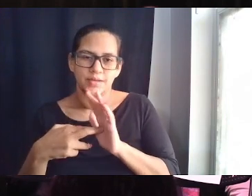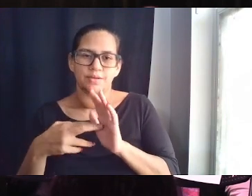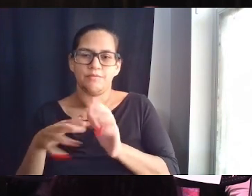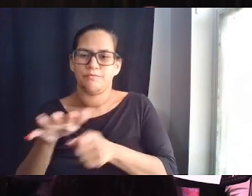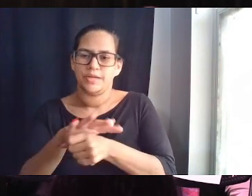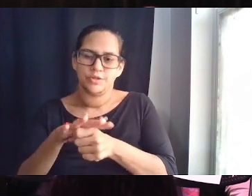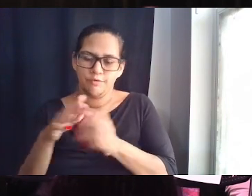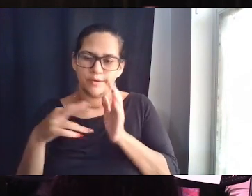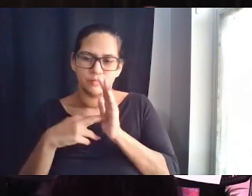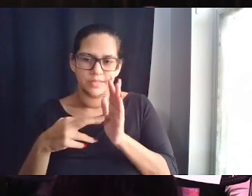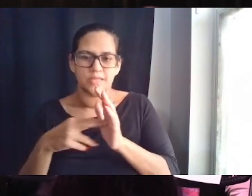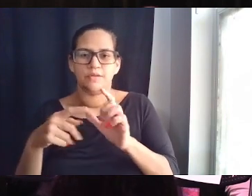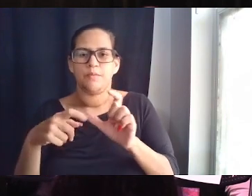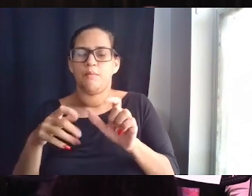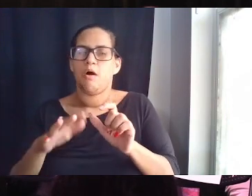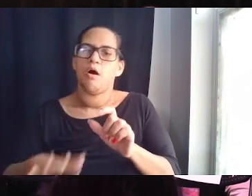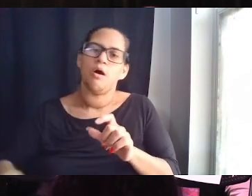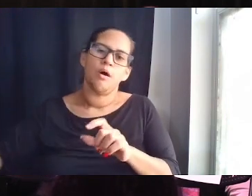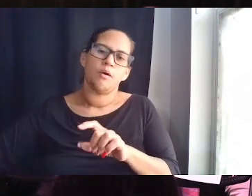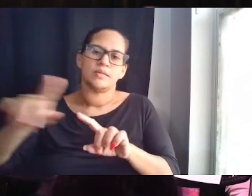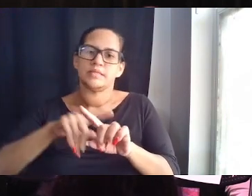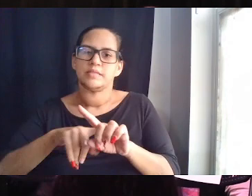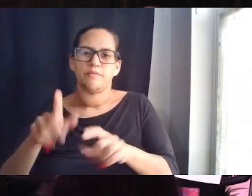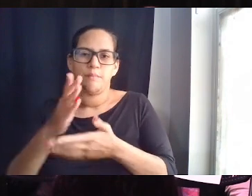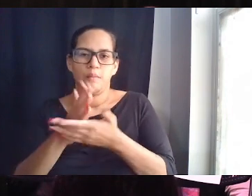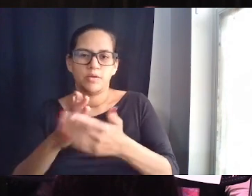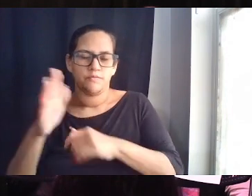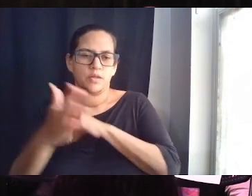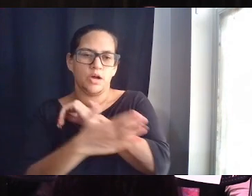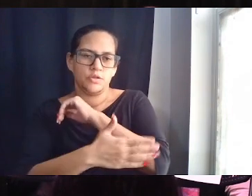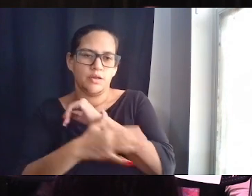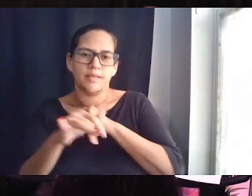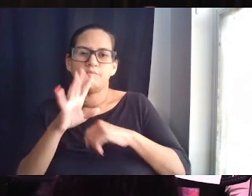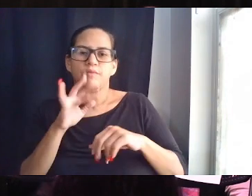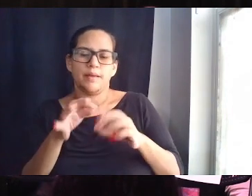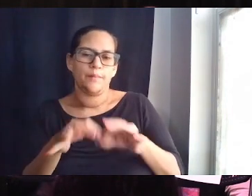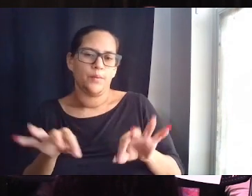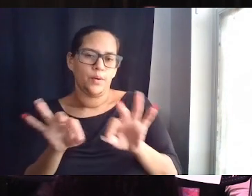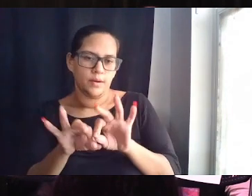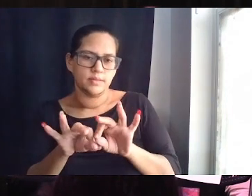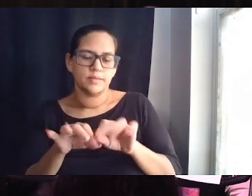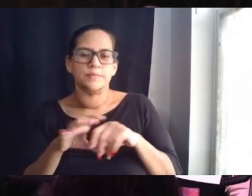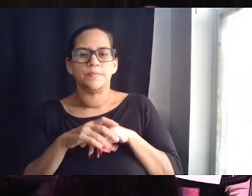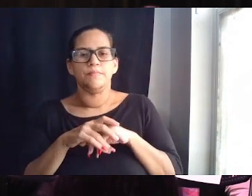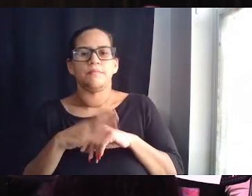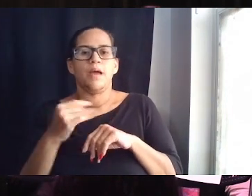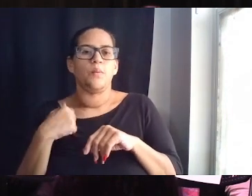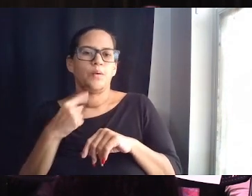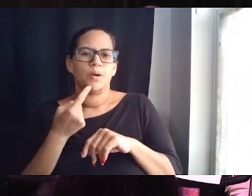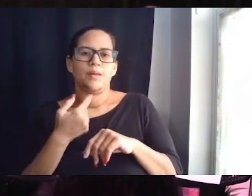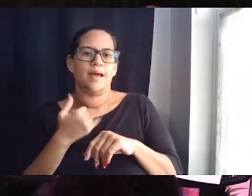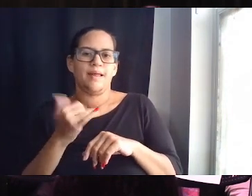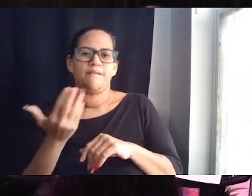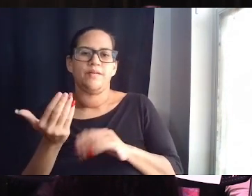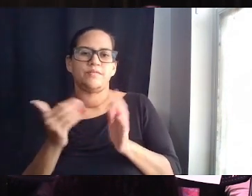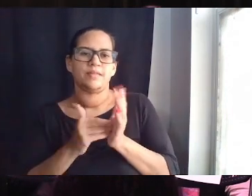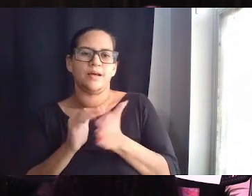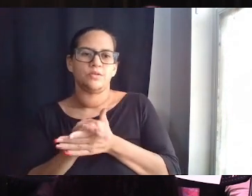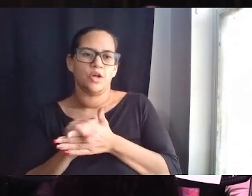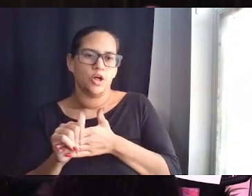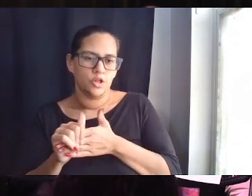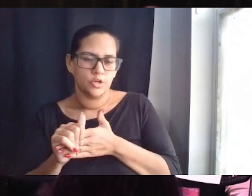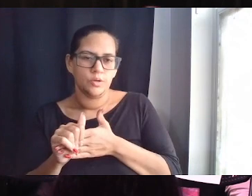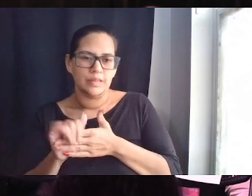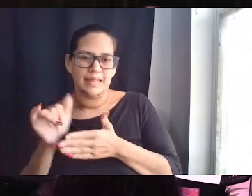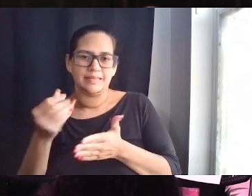of different parts of the country. That was really important. And we only had like $15,000, which was the money which was